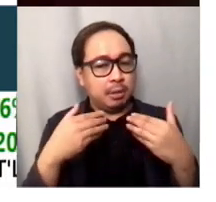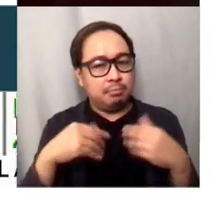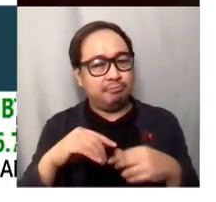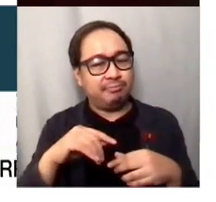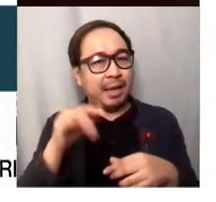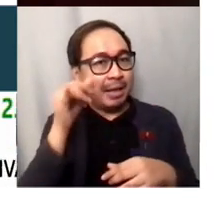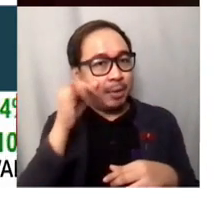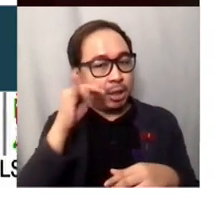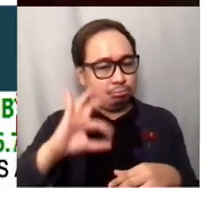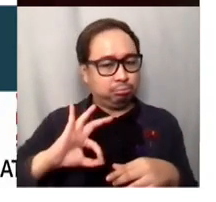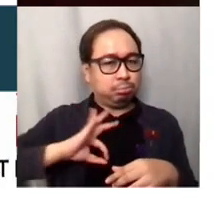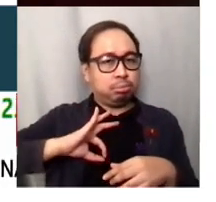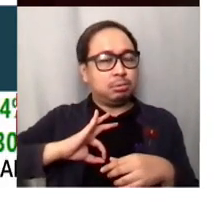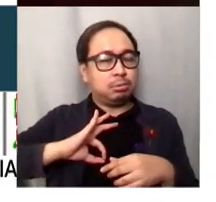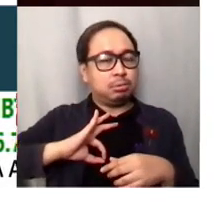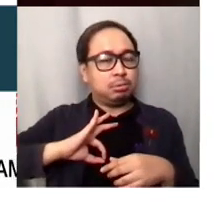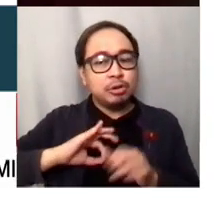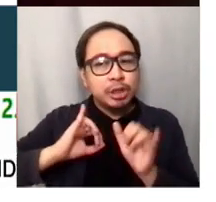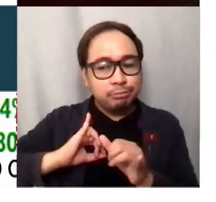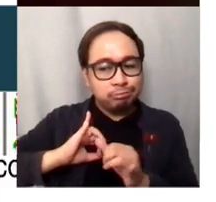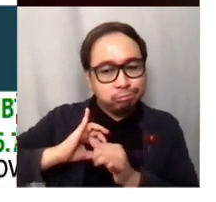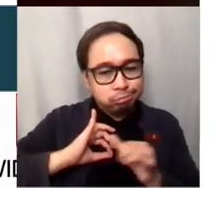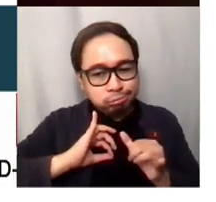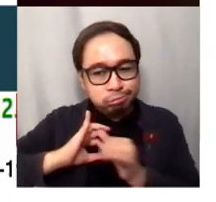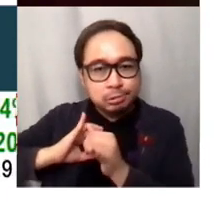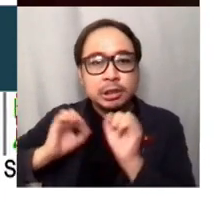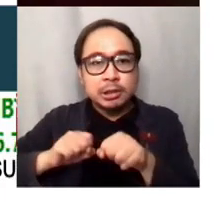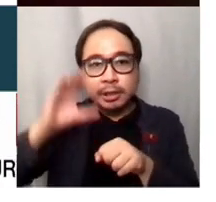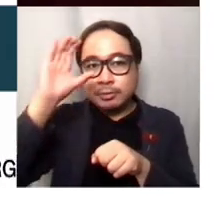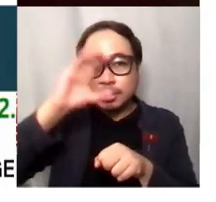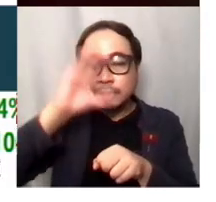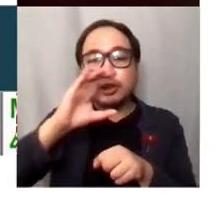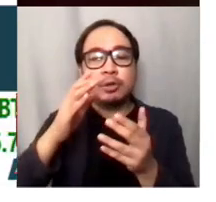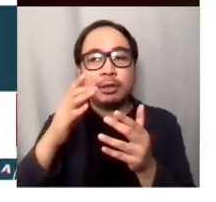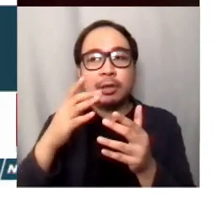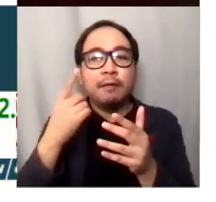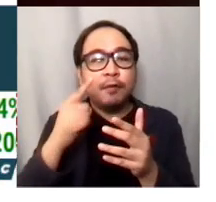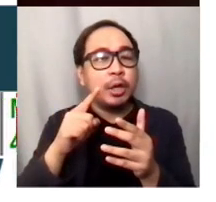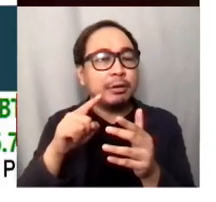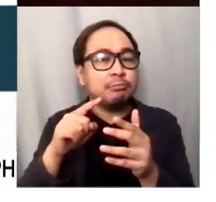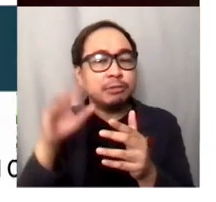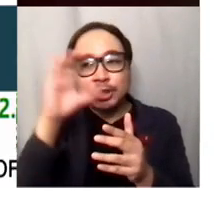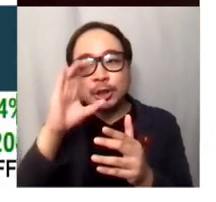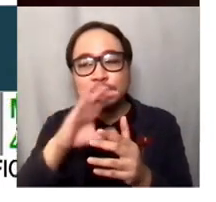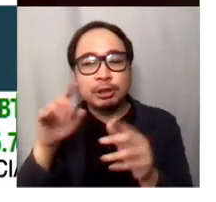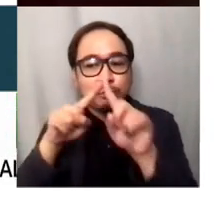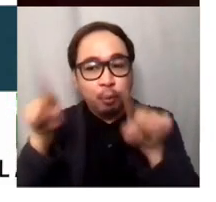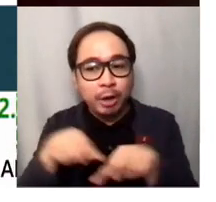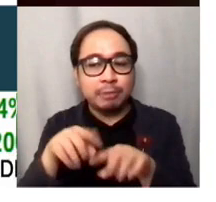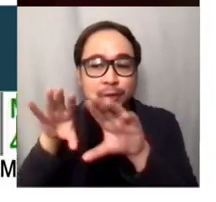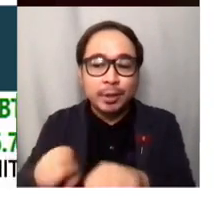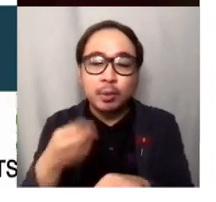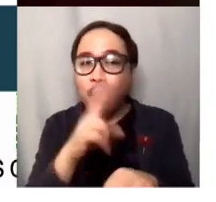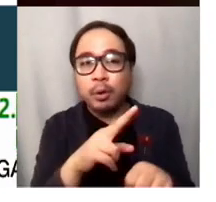for those who serve search warrants or arrest warrants so that both parties are protected, the